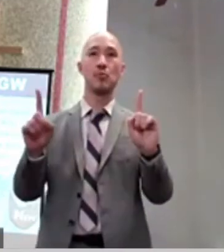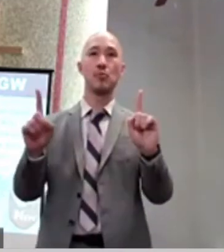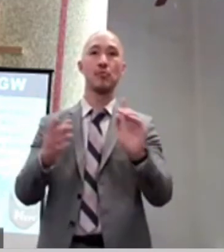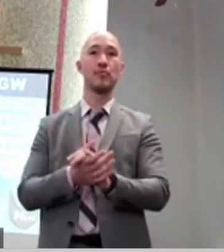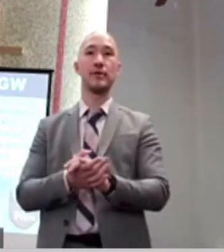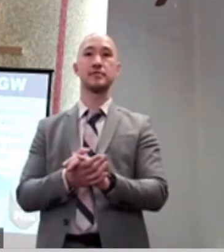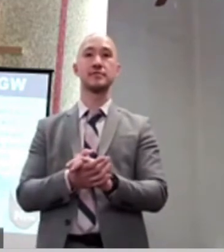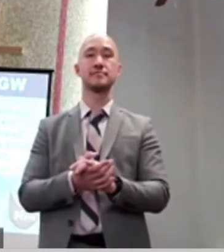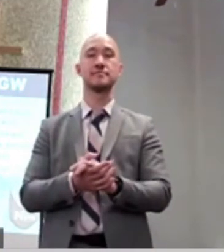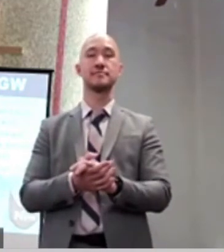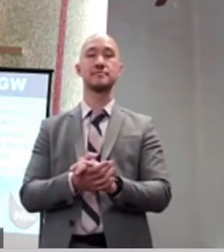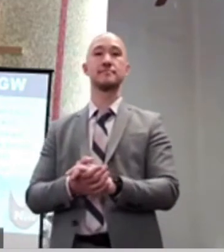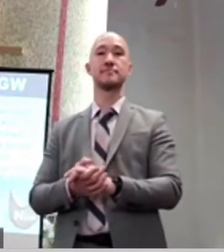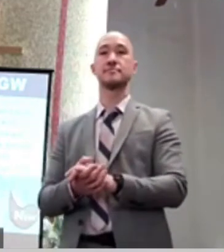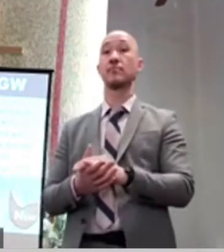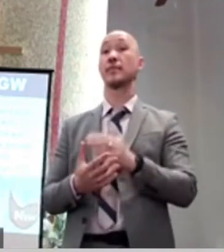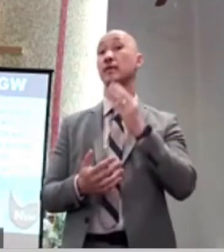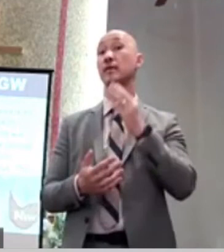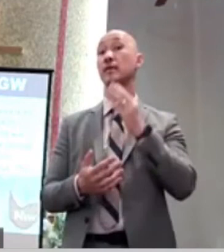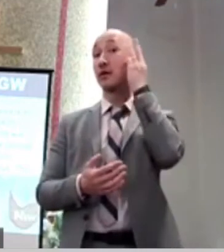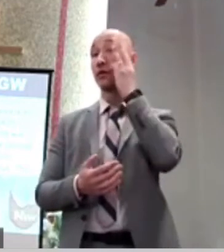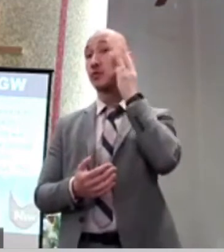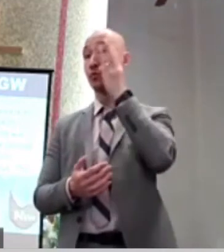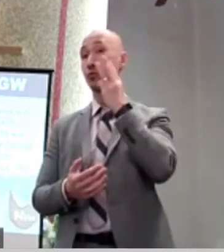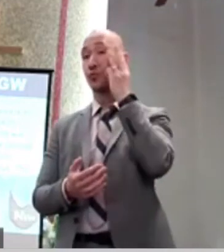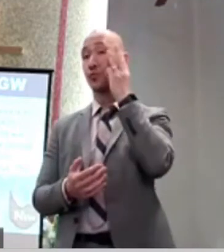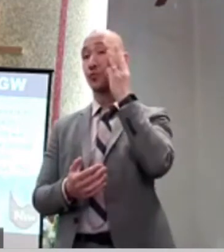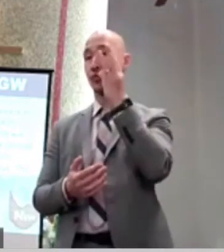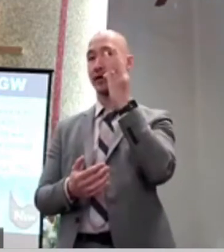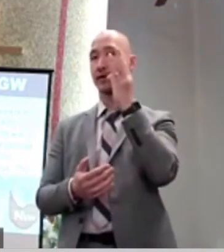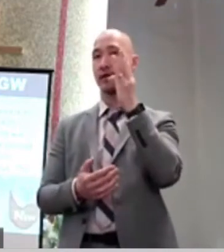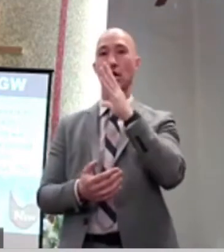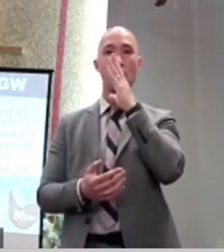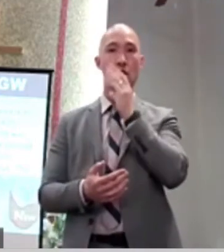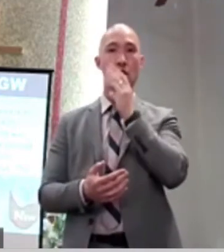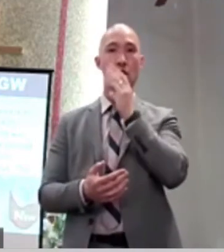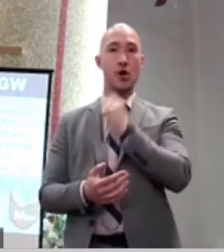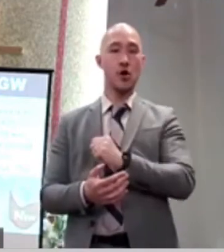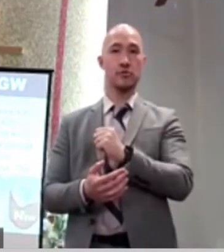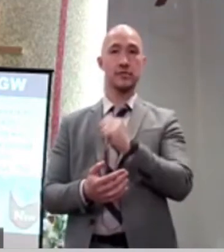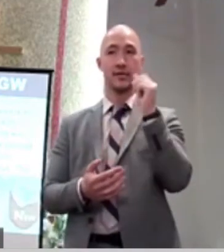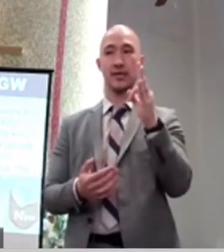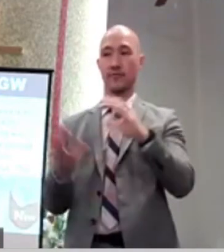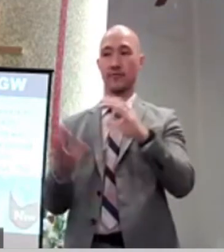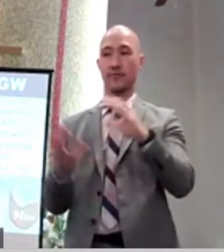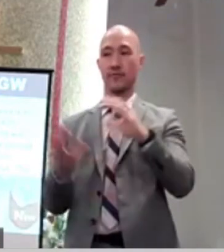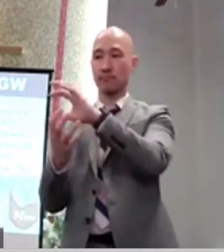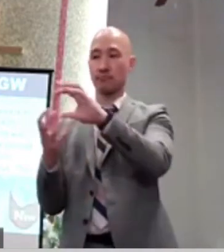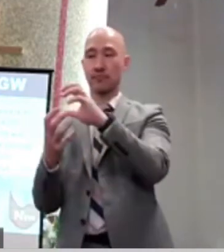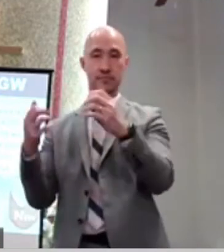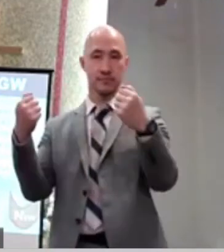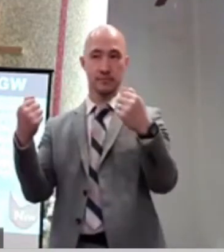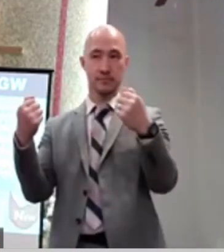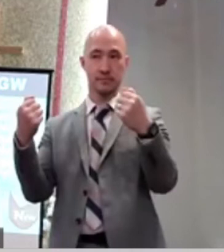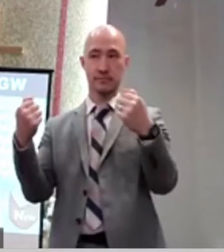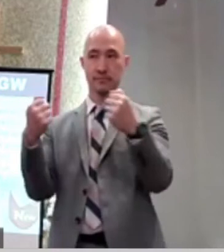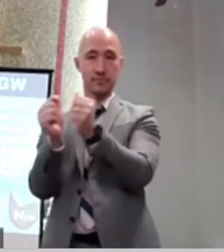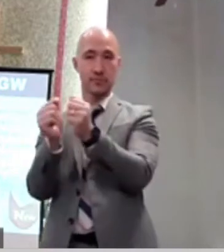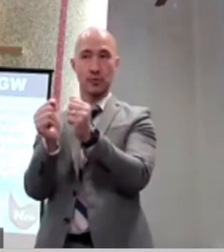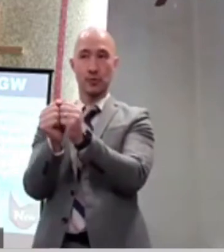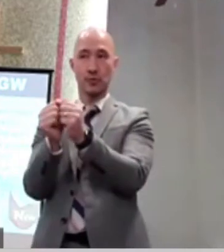to ferment, if it's poured into new wineskins, the fermentation process releases